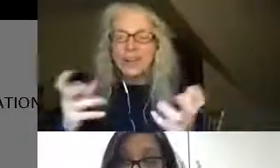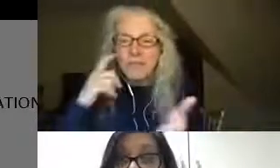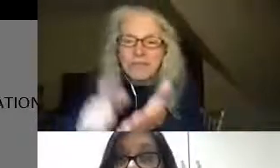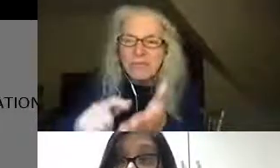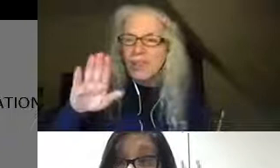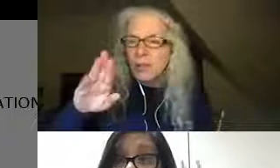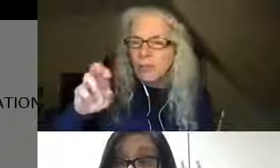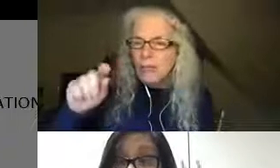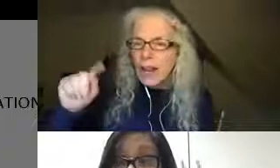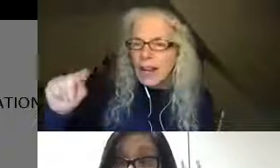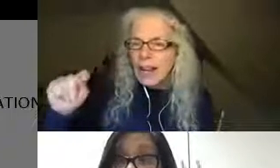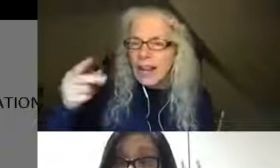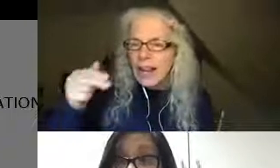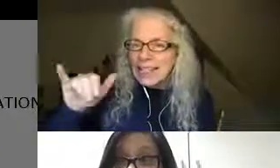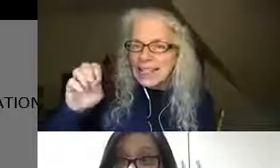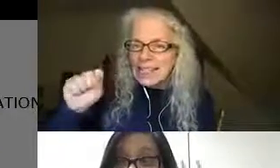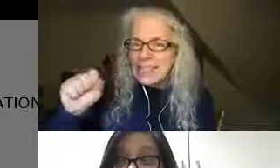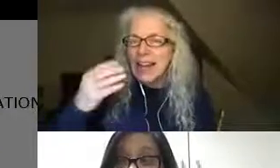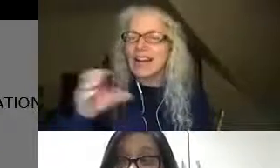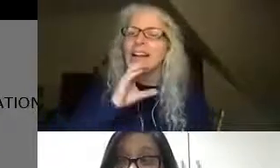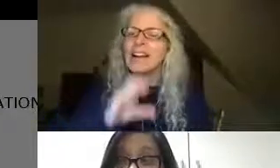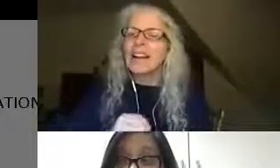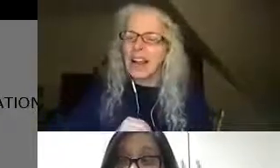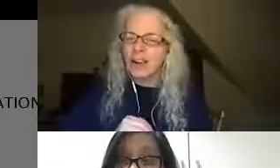and Caroline Obrecht for being committed to that